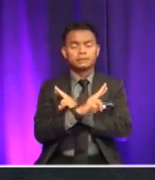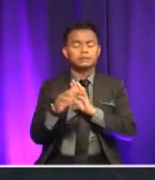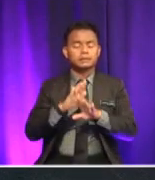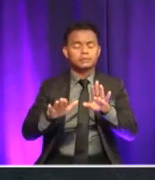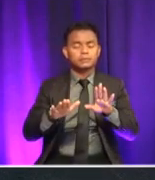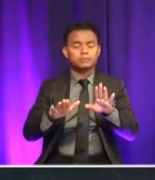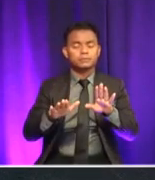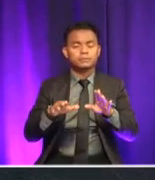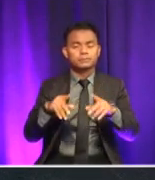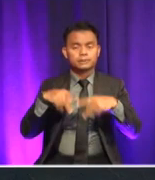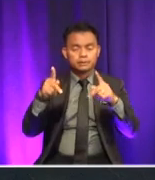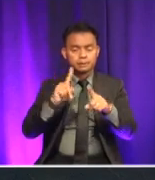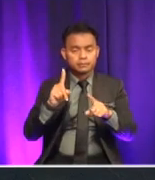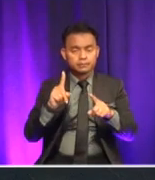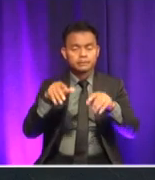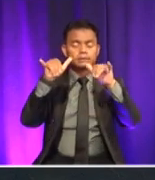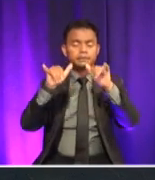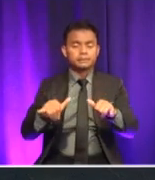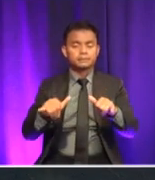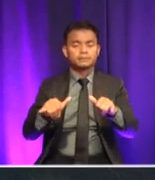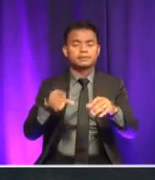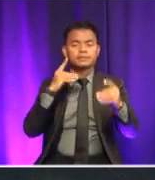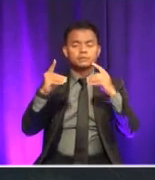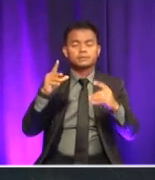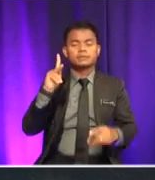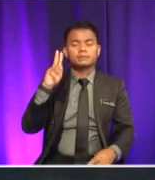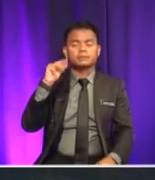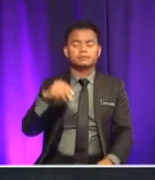anywhere. We'll be right back here at Sukses SPM 2022.